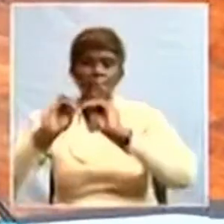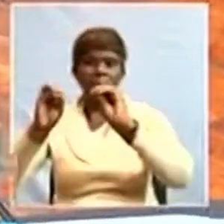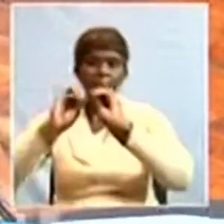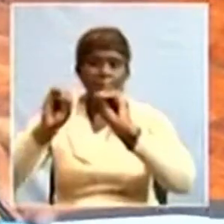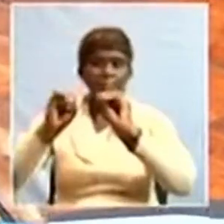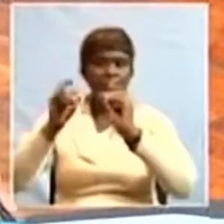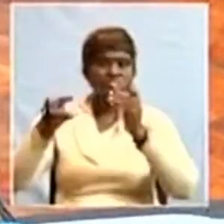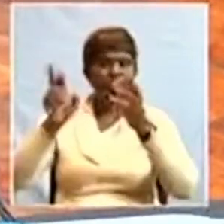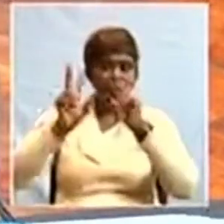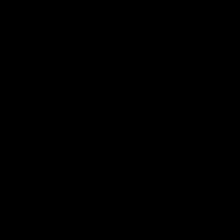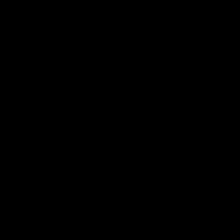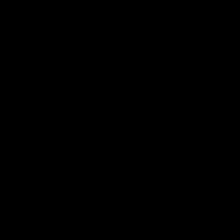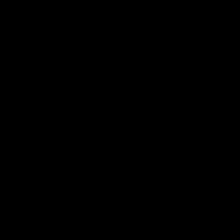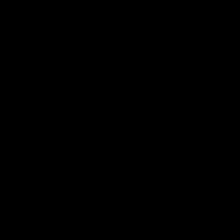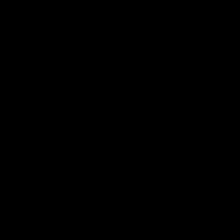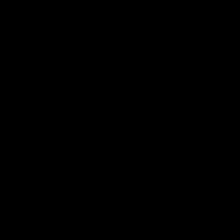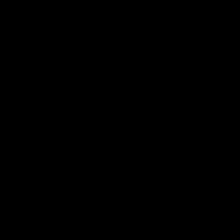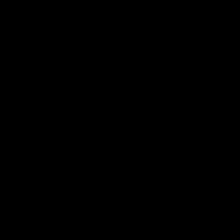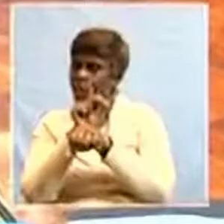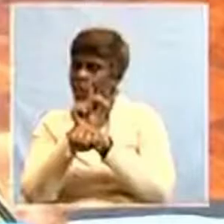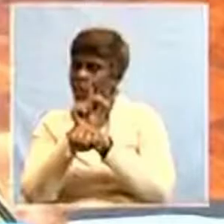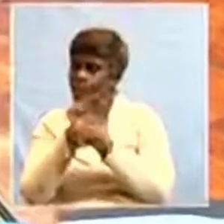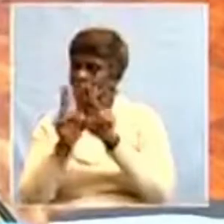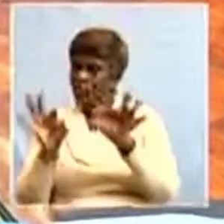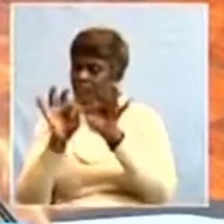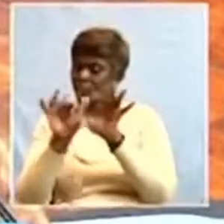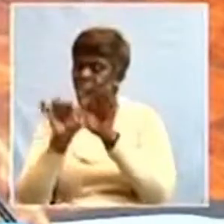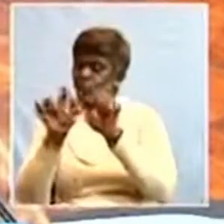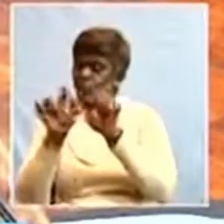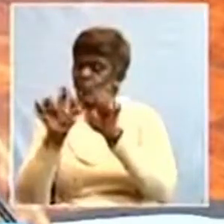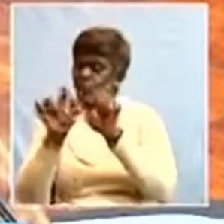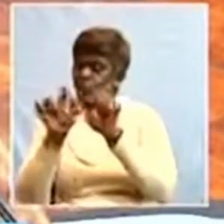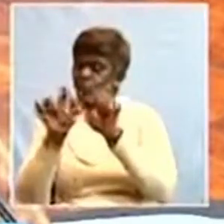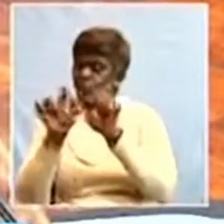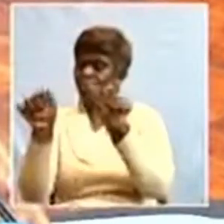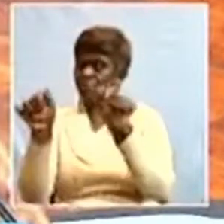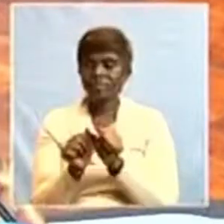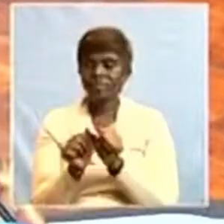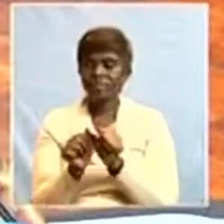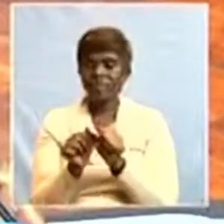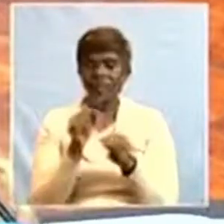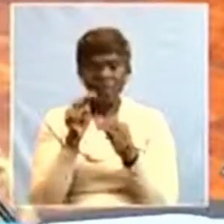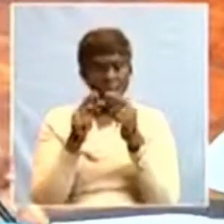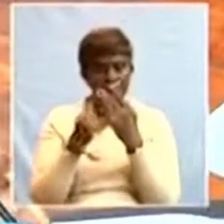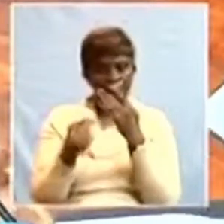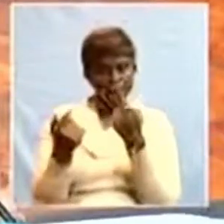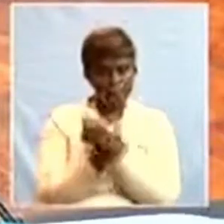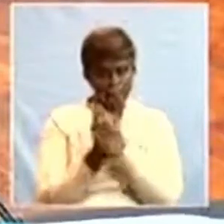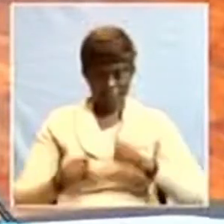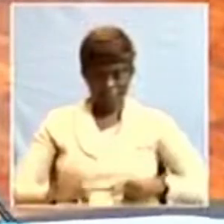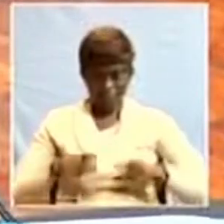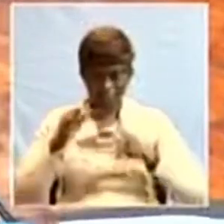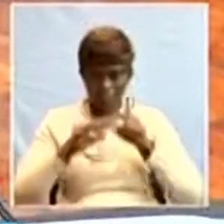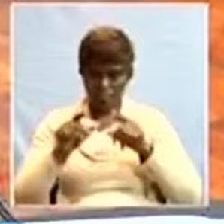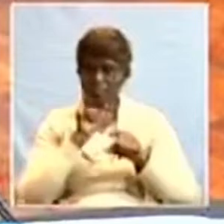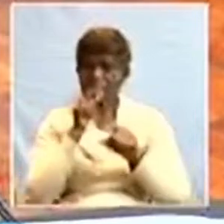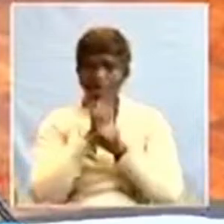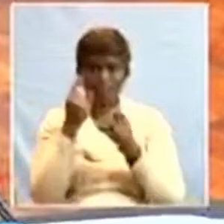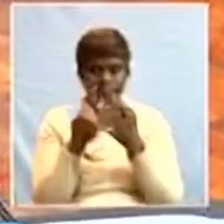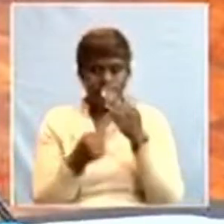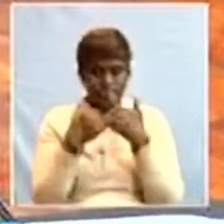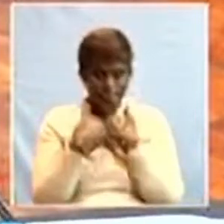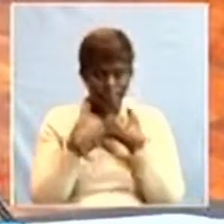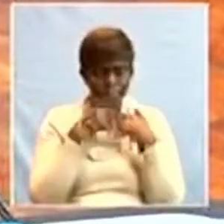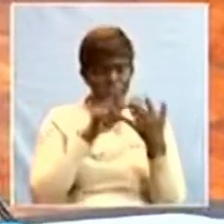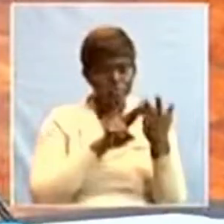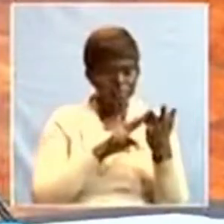ministry doing a research that is this project viable in this area. It needs to change the lives of people. It's not just a matter of having